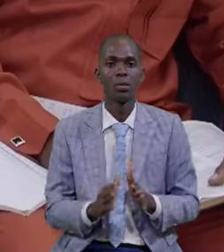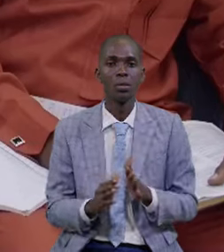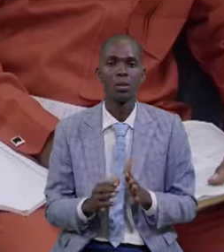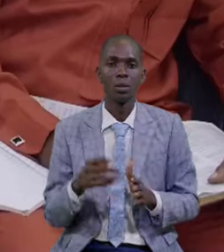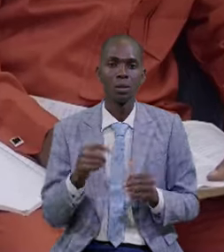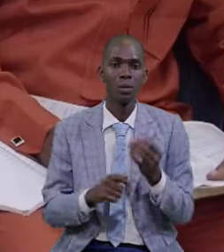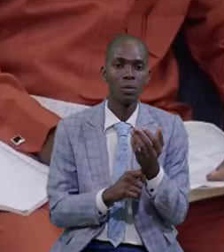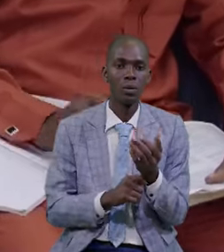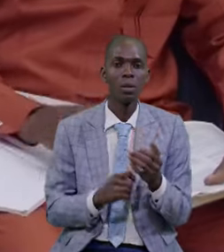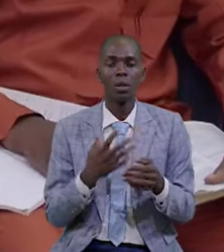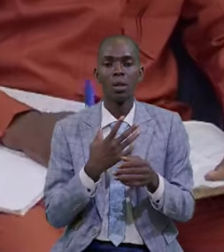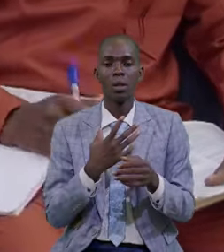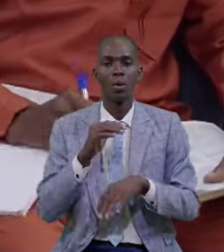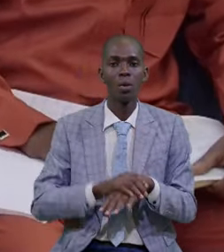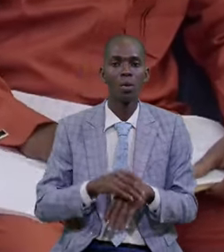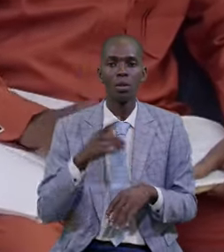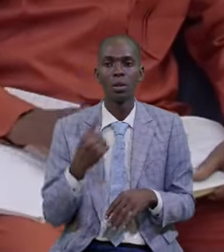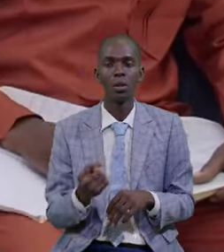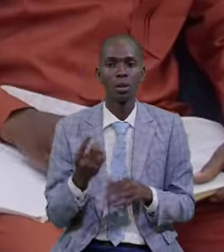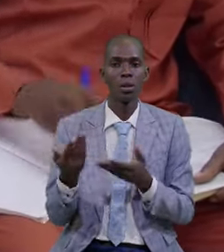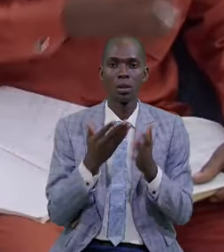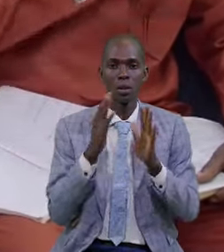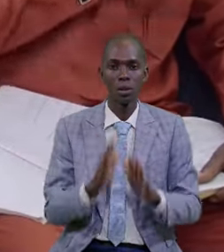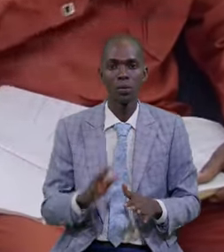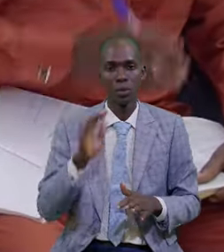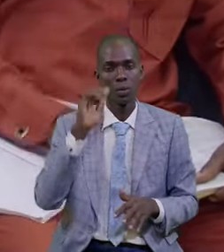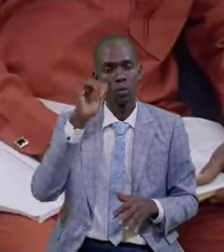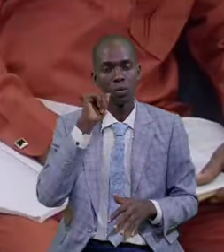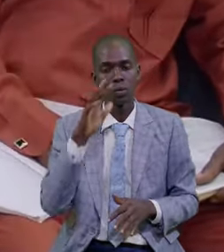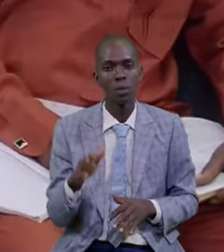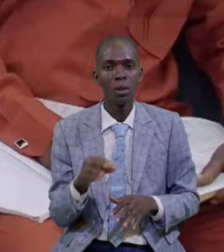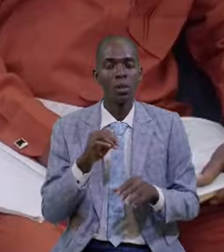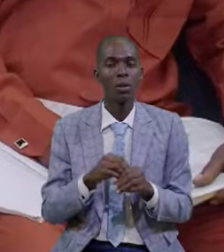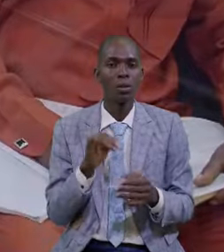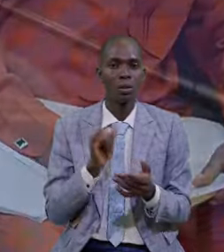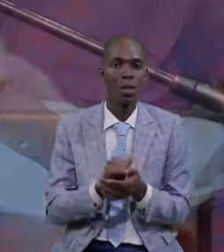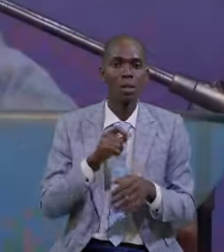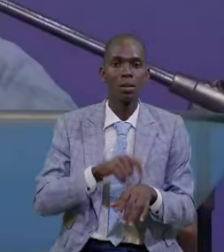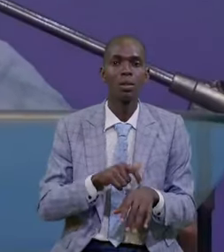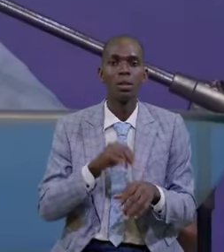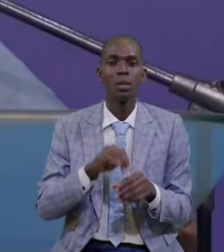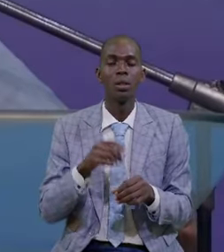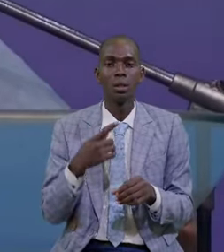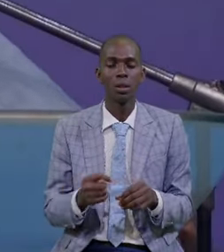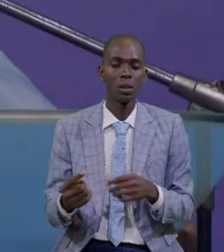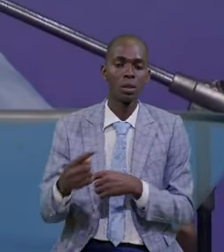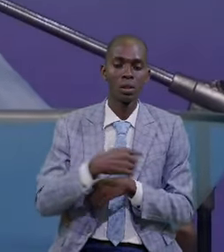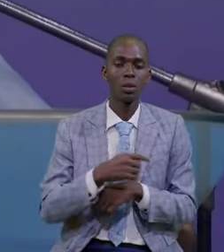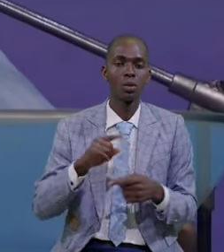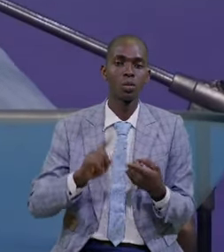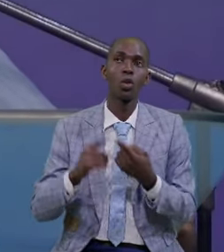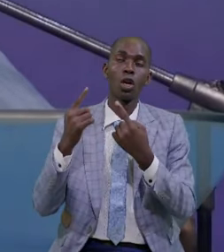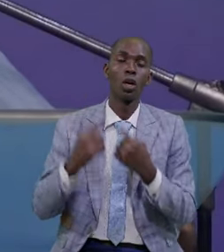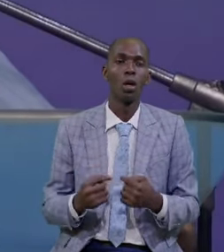and upon the handmaids, the flesh, in those days, in the days to come, I